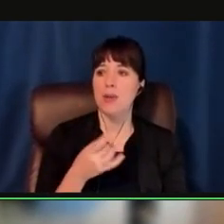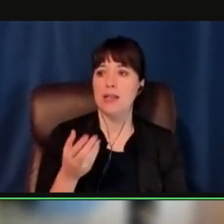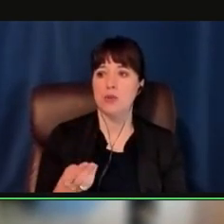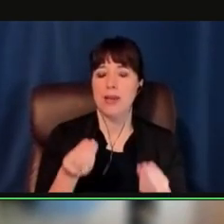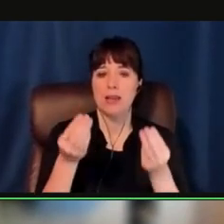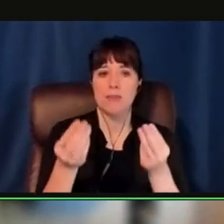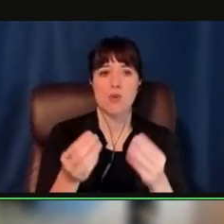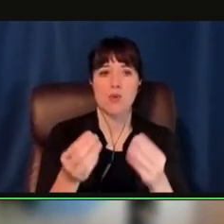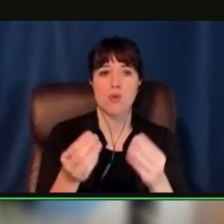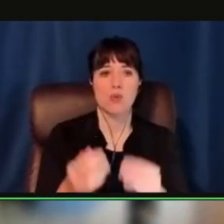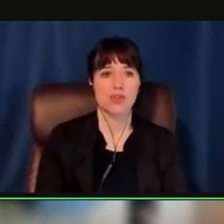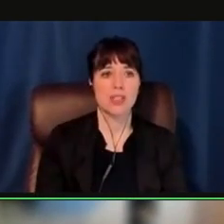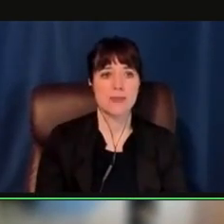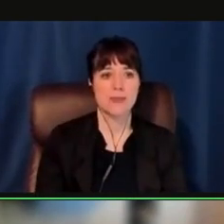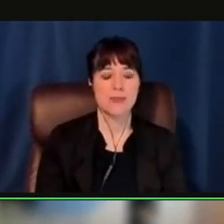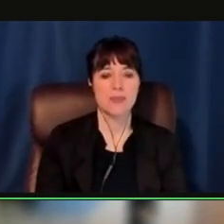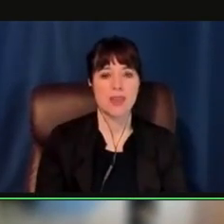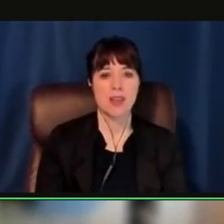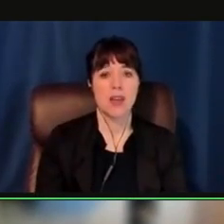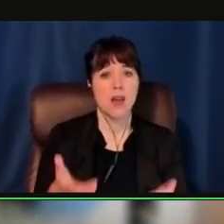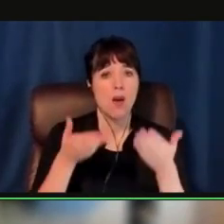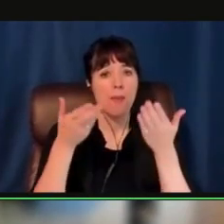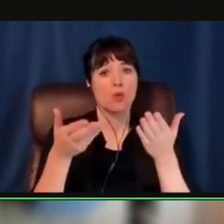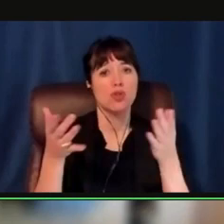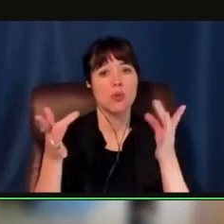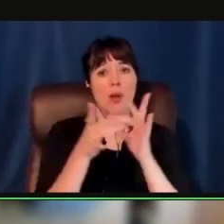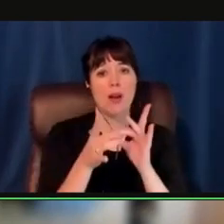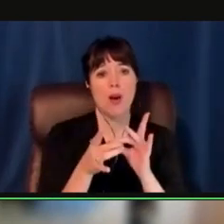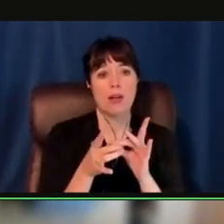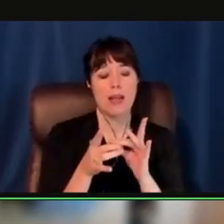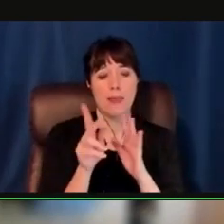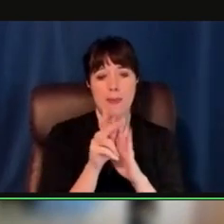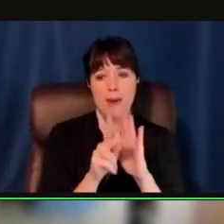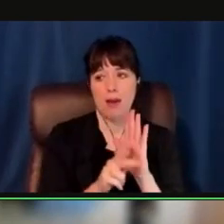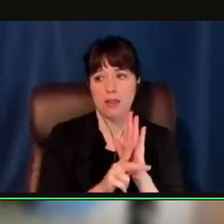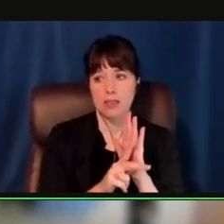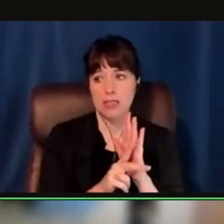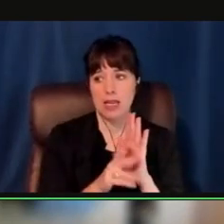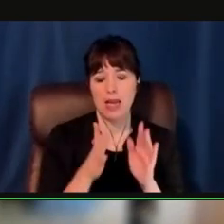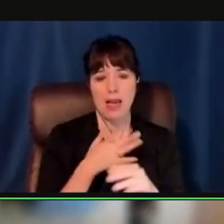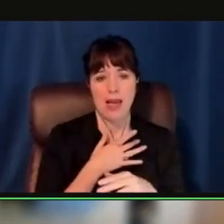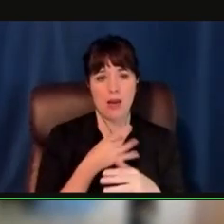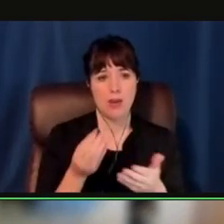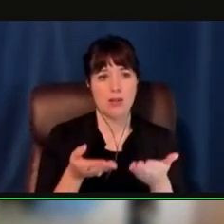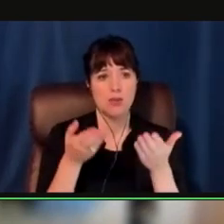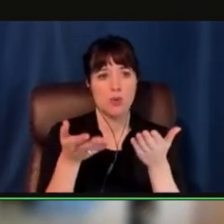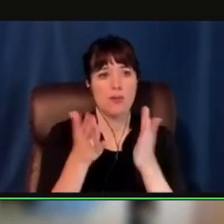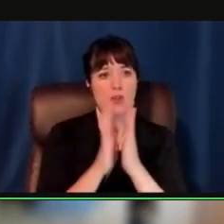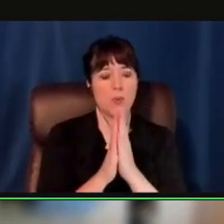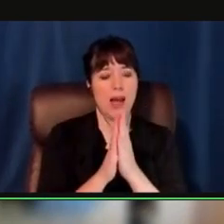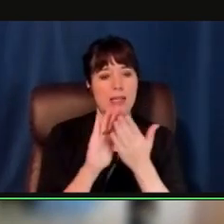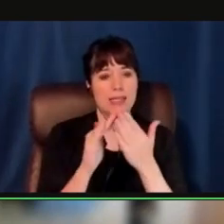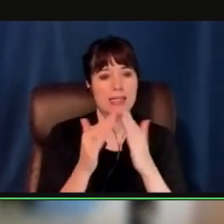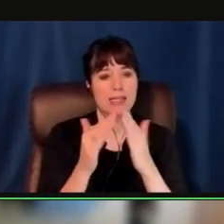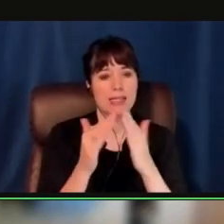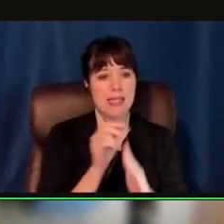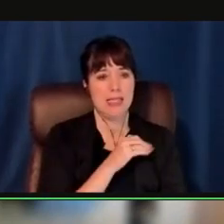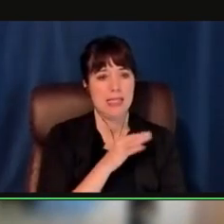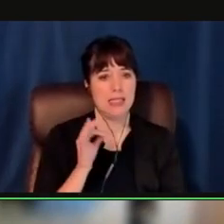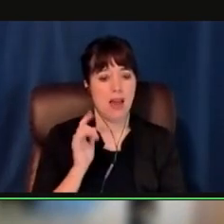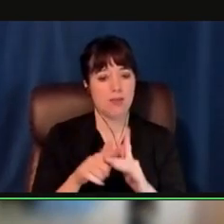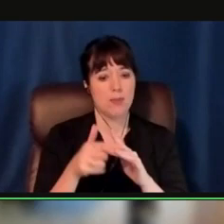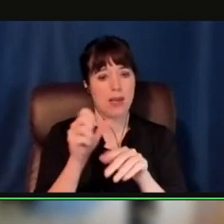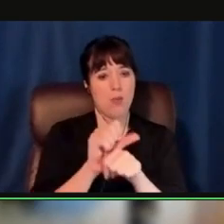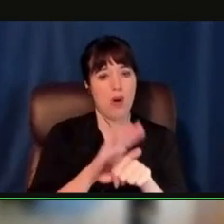motion regarding the policy. I'd like to move to ask the city staff to begin work on a policy